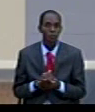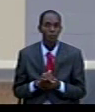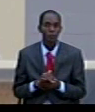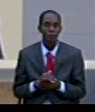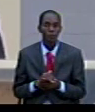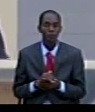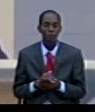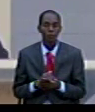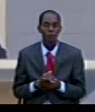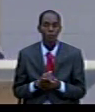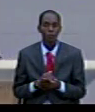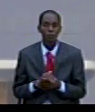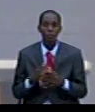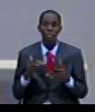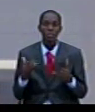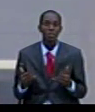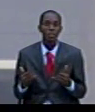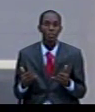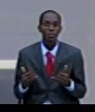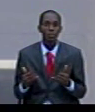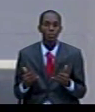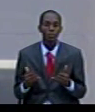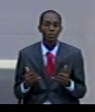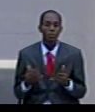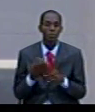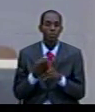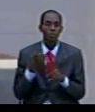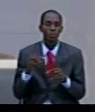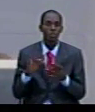will stay. Now, you are lying.